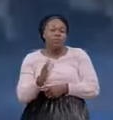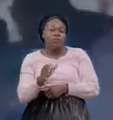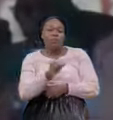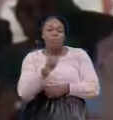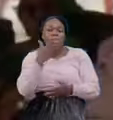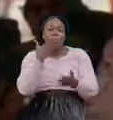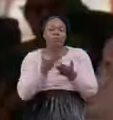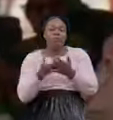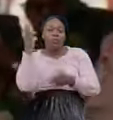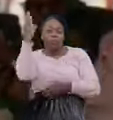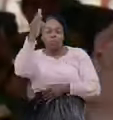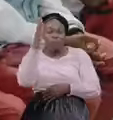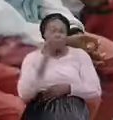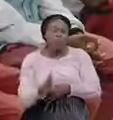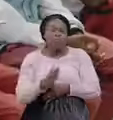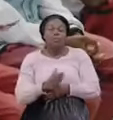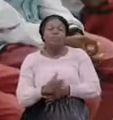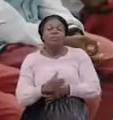pastor.